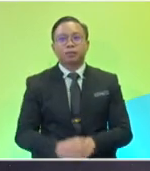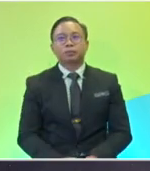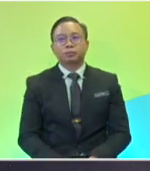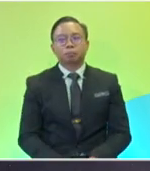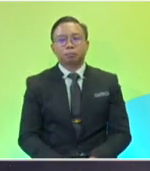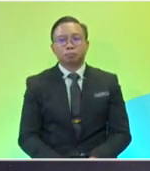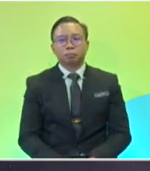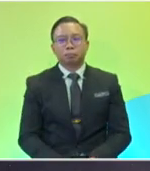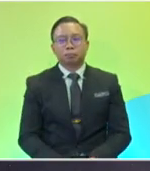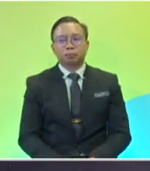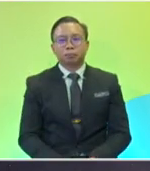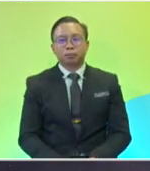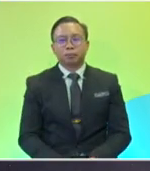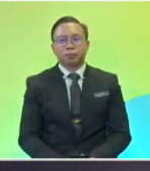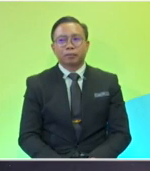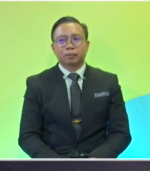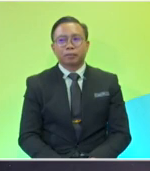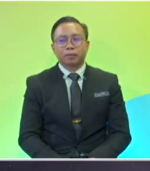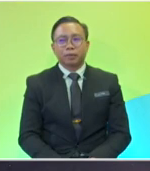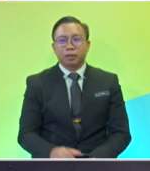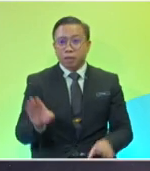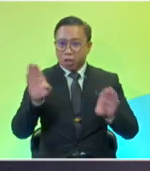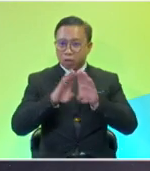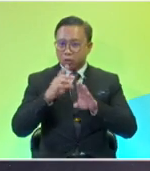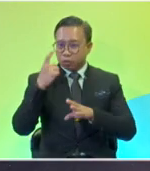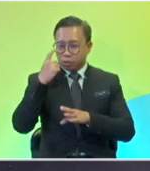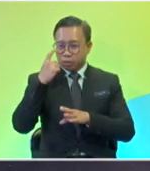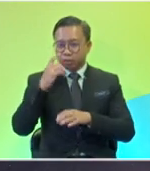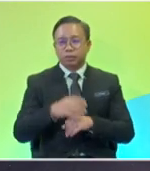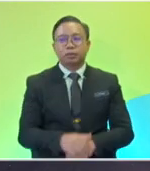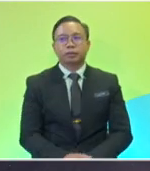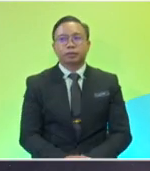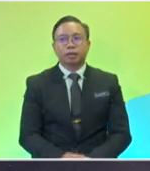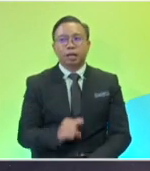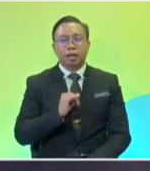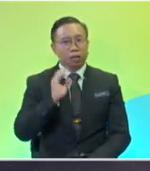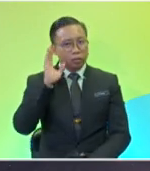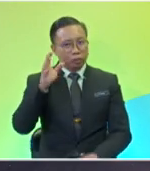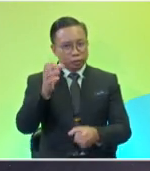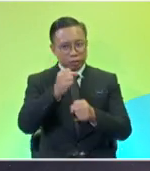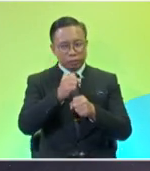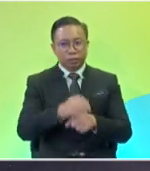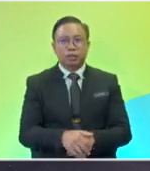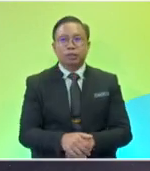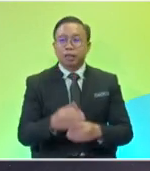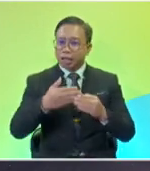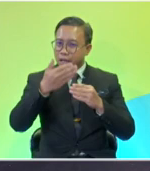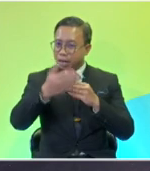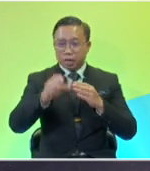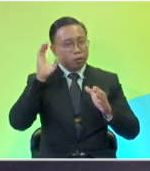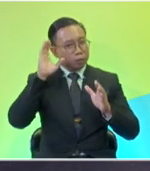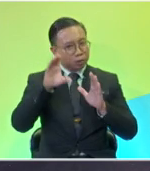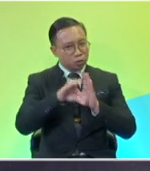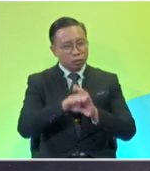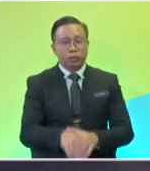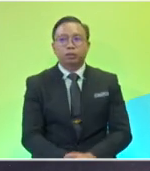okay? Okay. Close my eyes. Yes. Close your eyes again. I'm going to take off another picture.